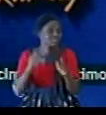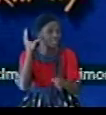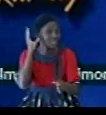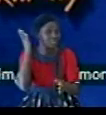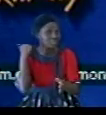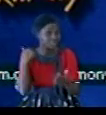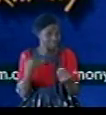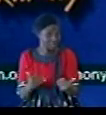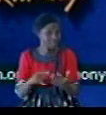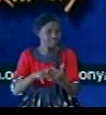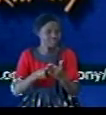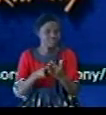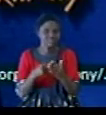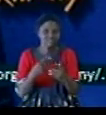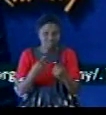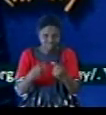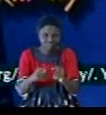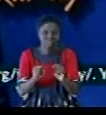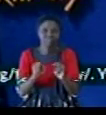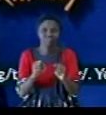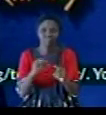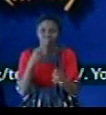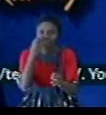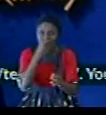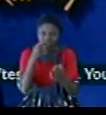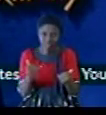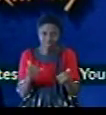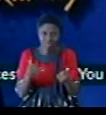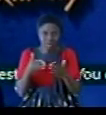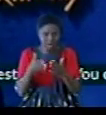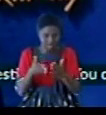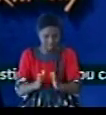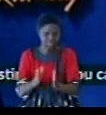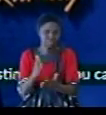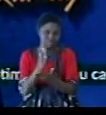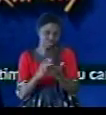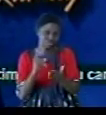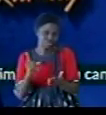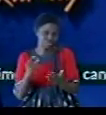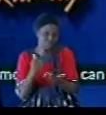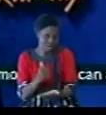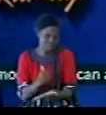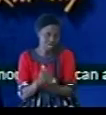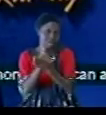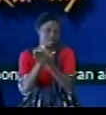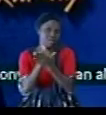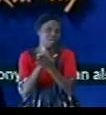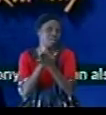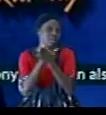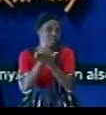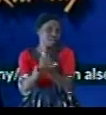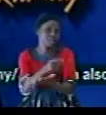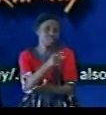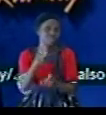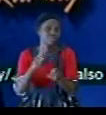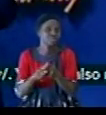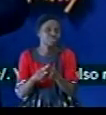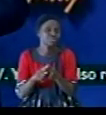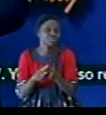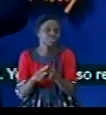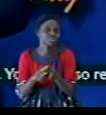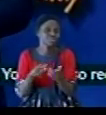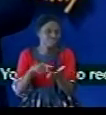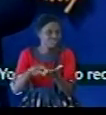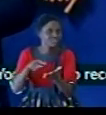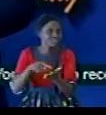speak now. Let somebody help you to test that deaf ears, those deaf ears you can hear